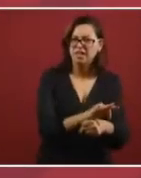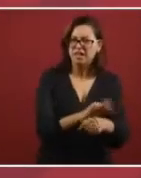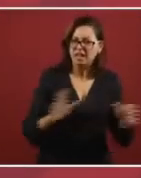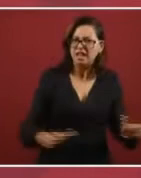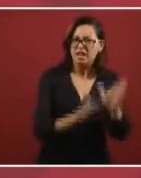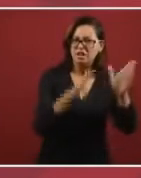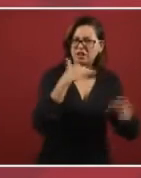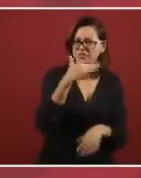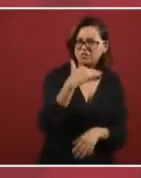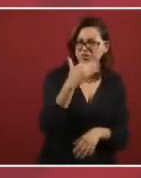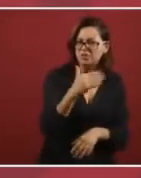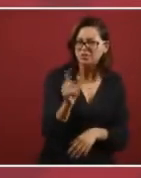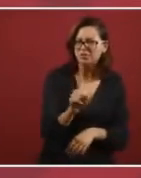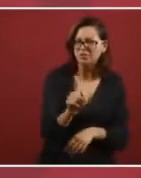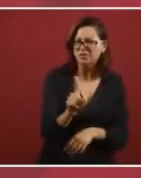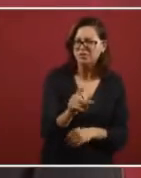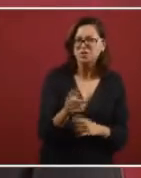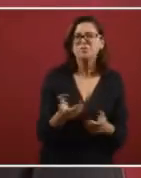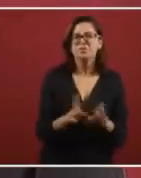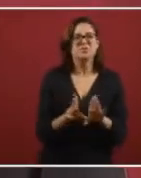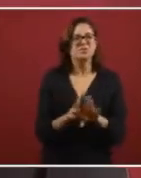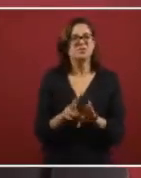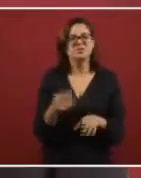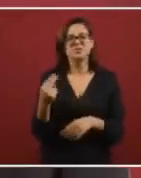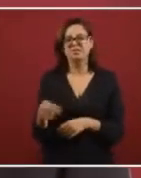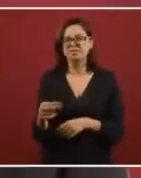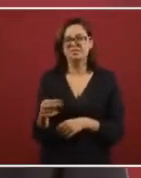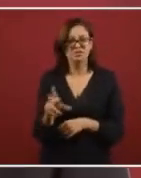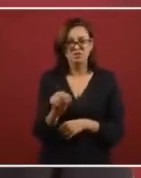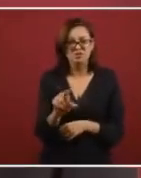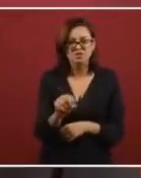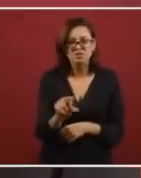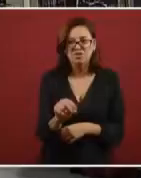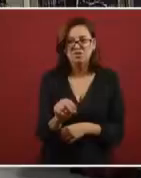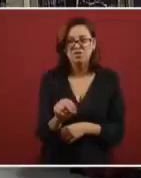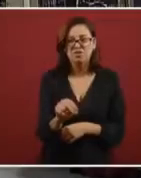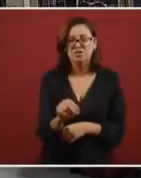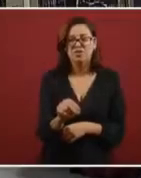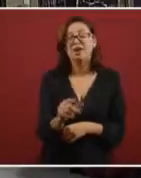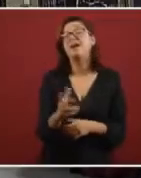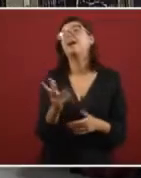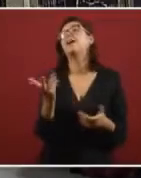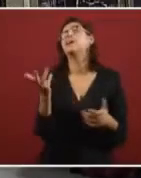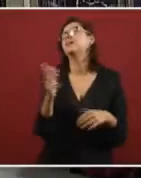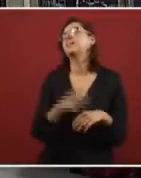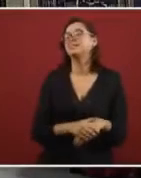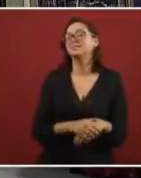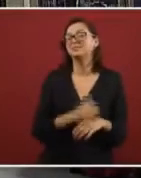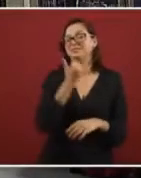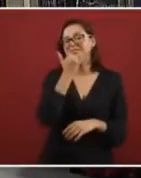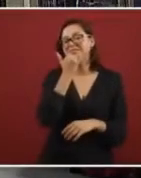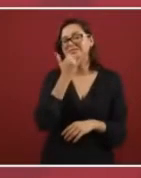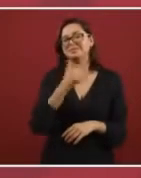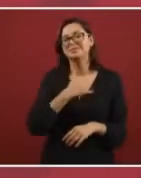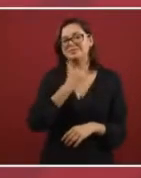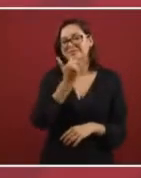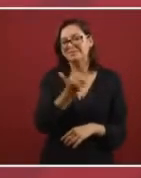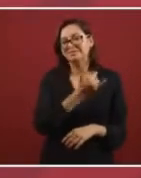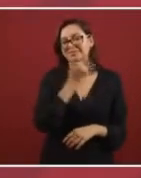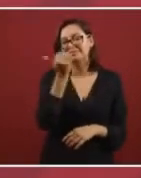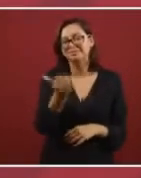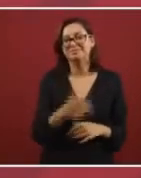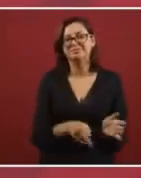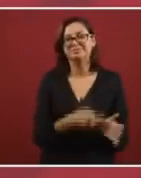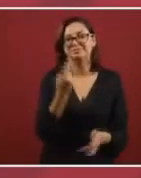corruption. No. Que that. No es así? No? Oh, it's not that? Sí, que no. Dirige